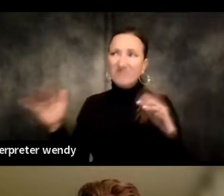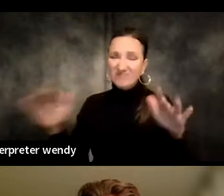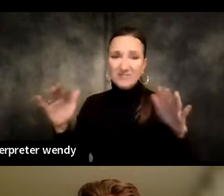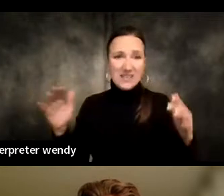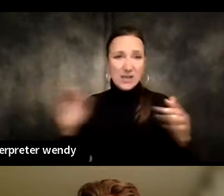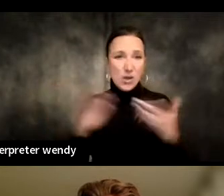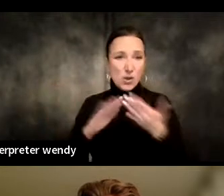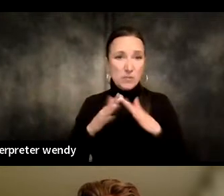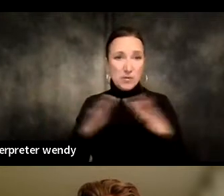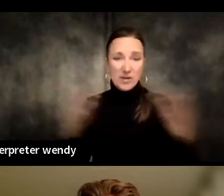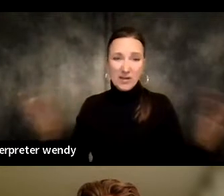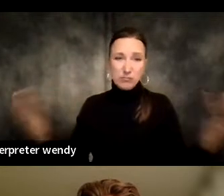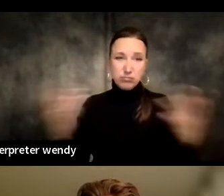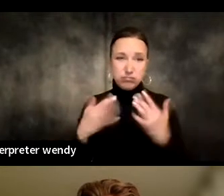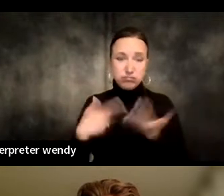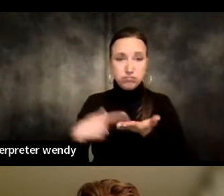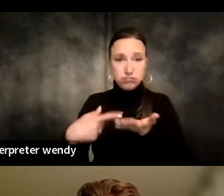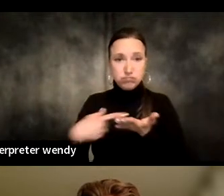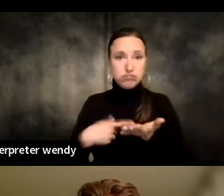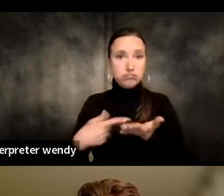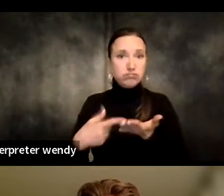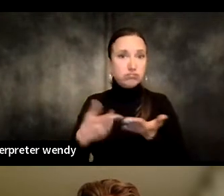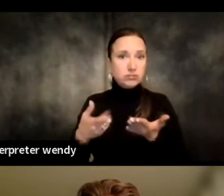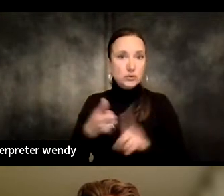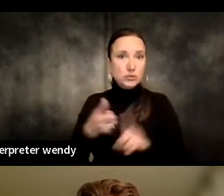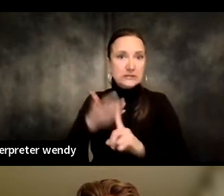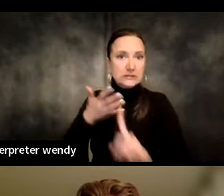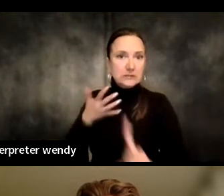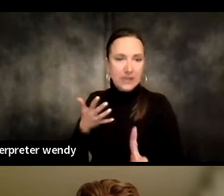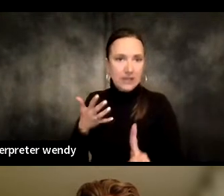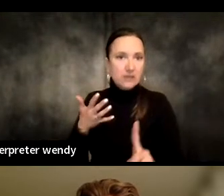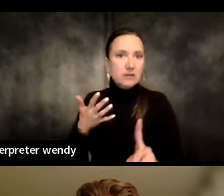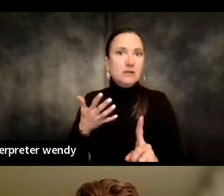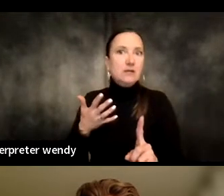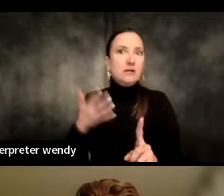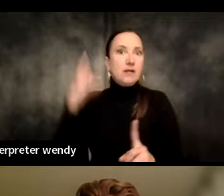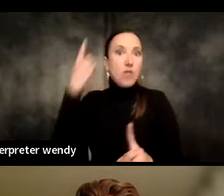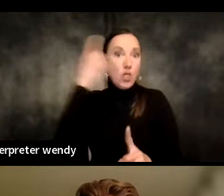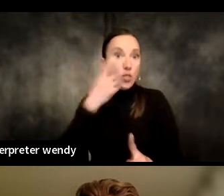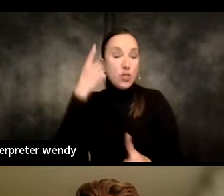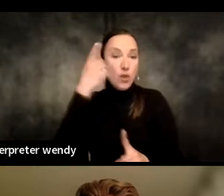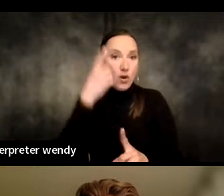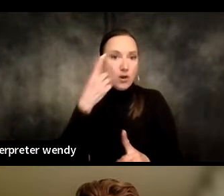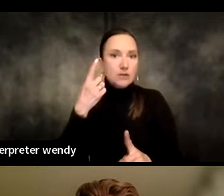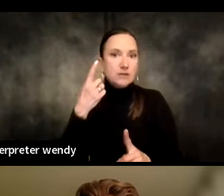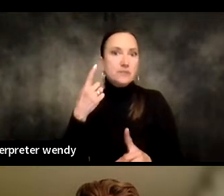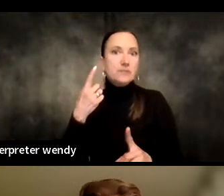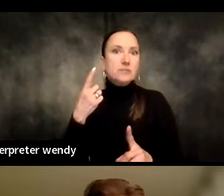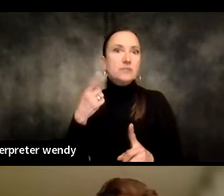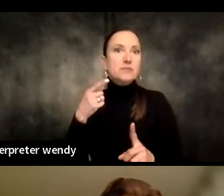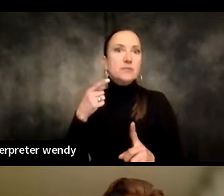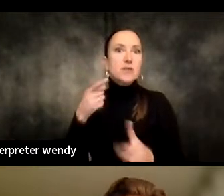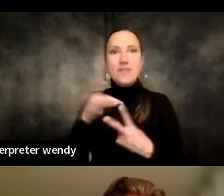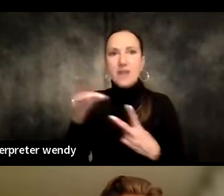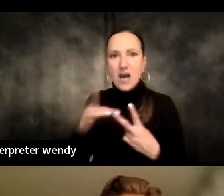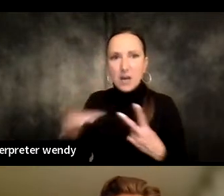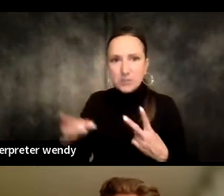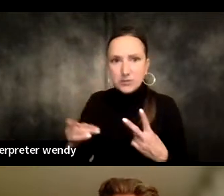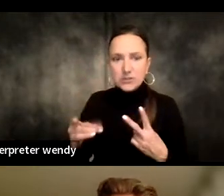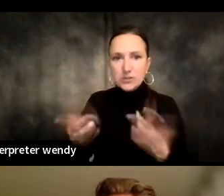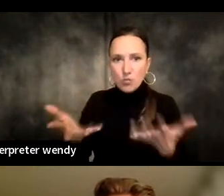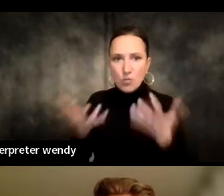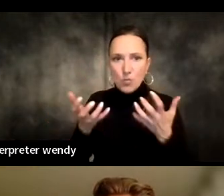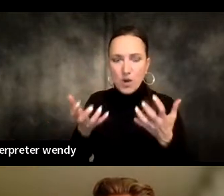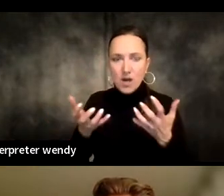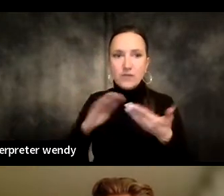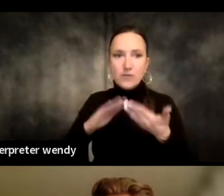members to elaborate on what they thought, what those options they would like to choose. So